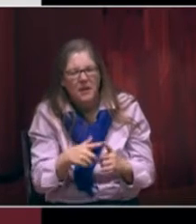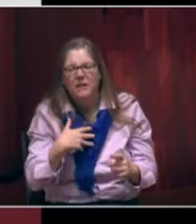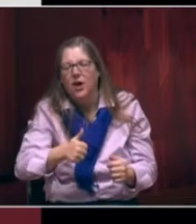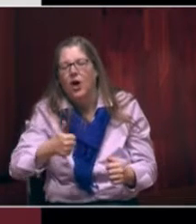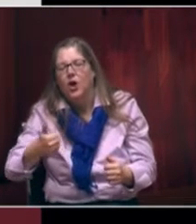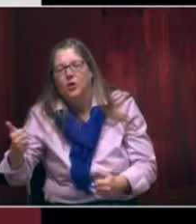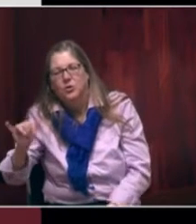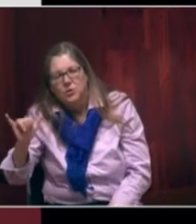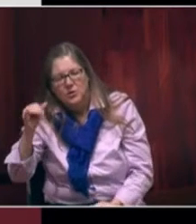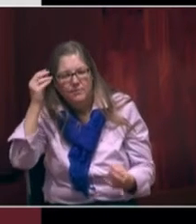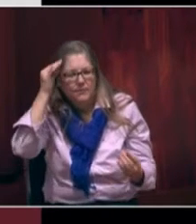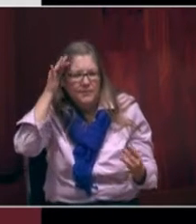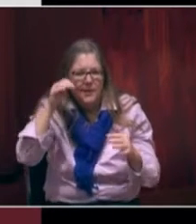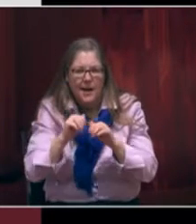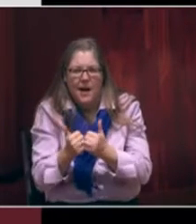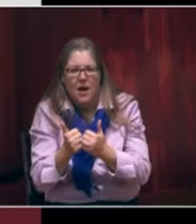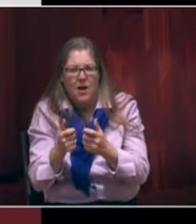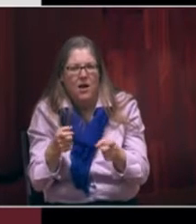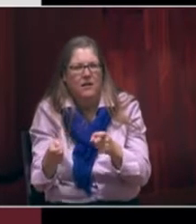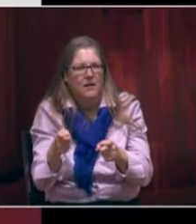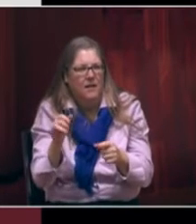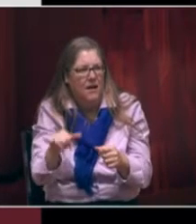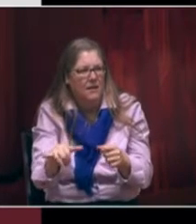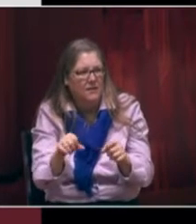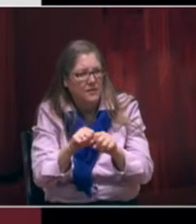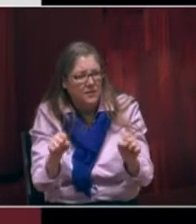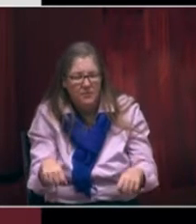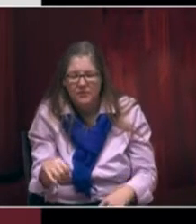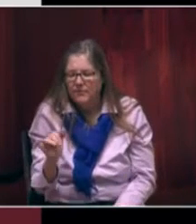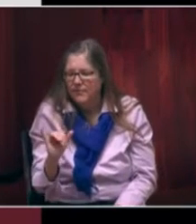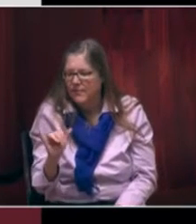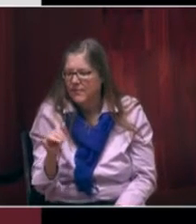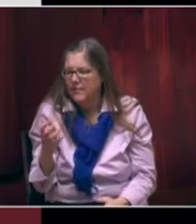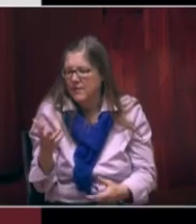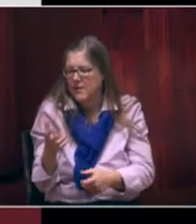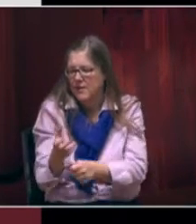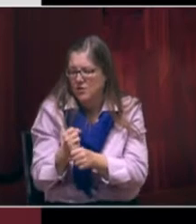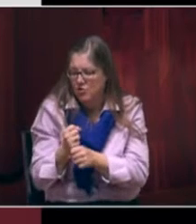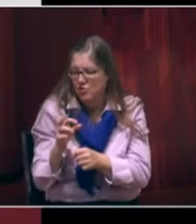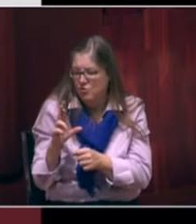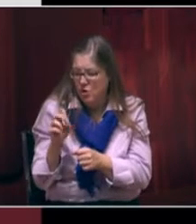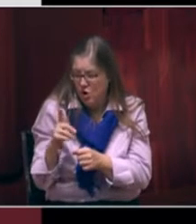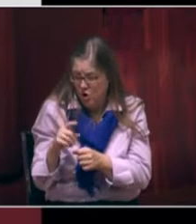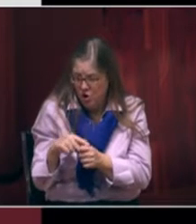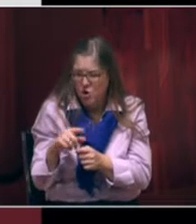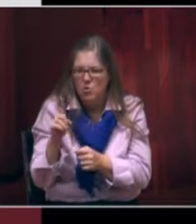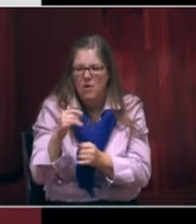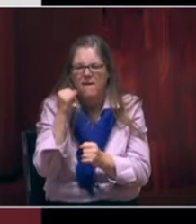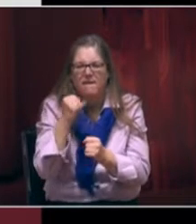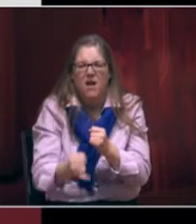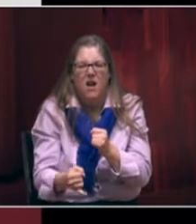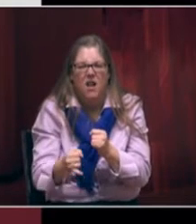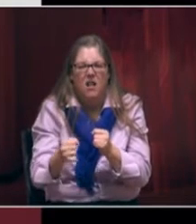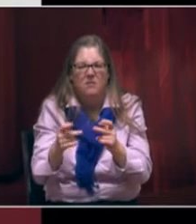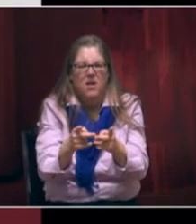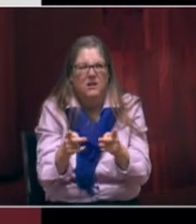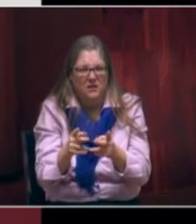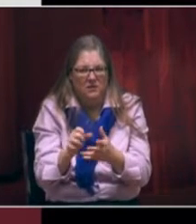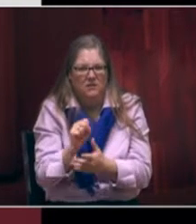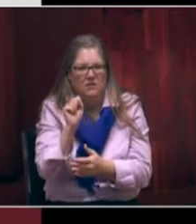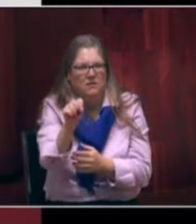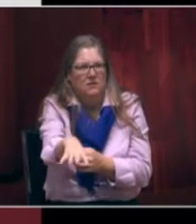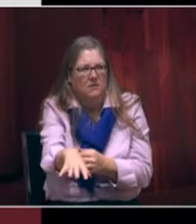other paradigms we're thinking about in terms of getting records to where their final disposition is going to be. If records are